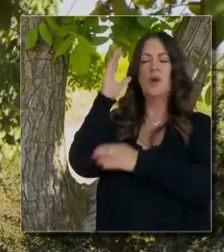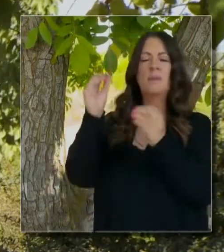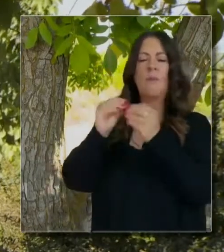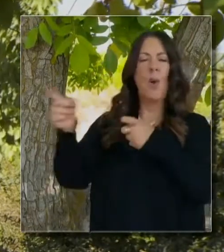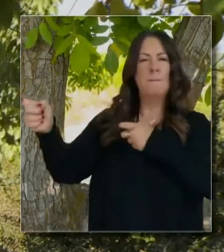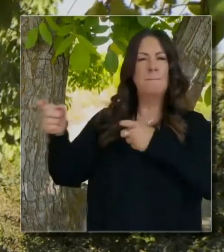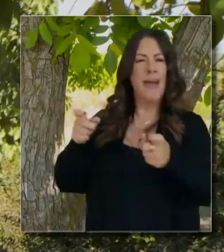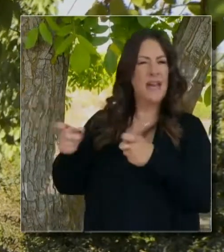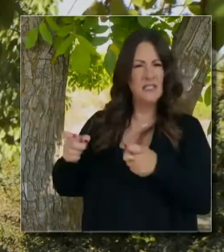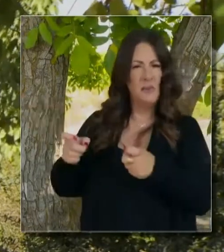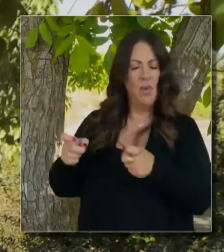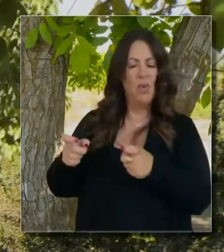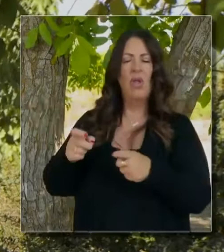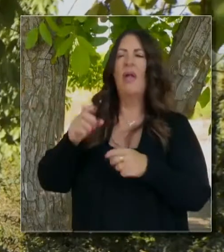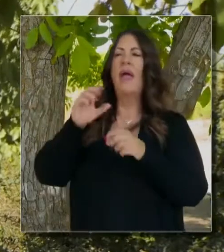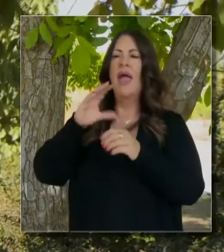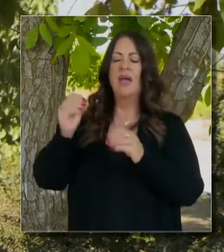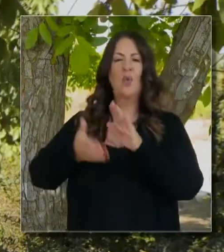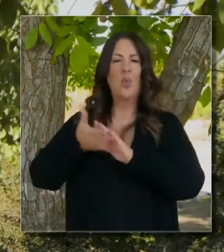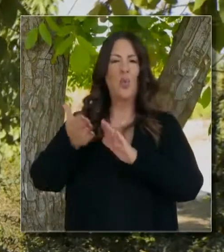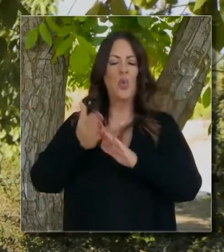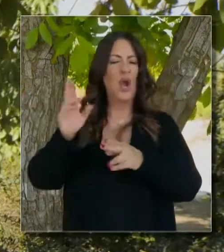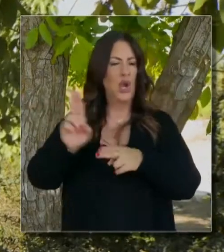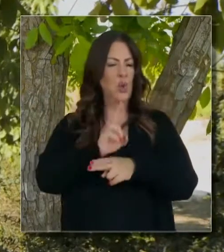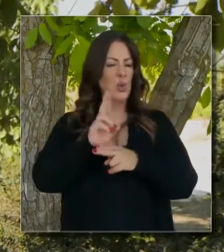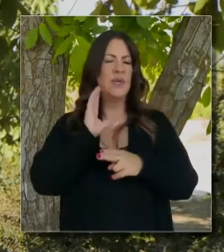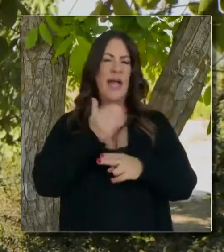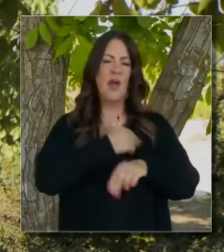other working and natural lands,